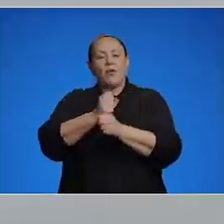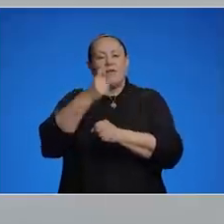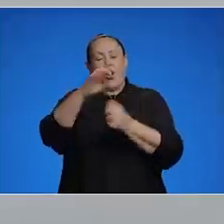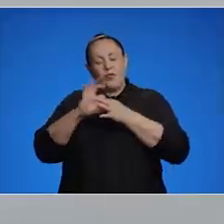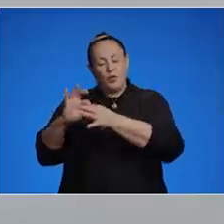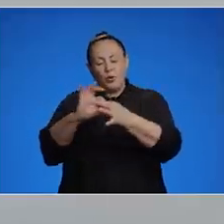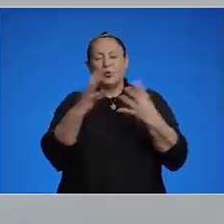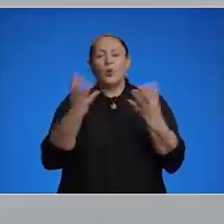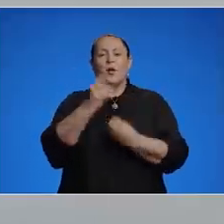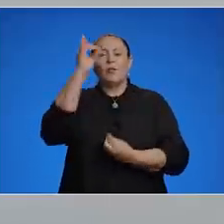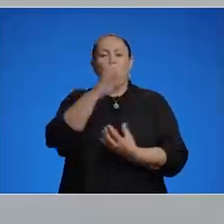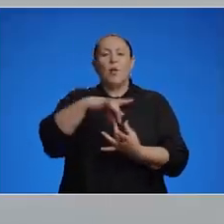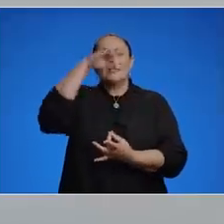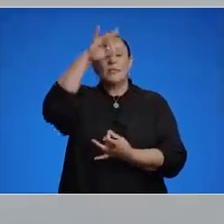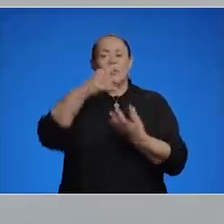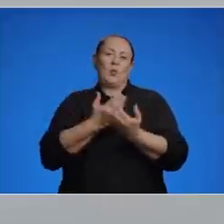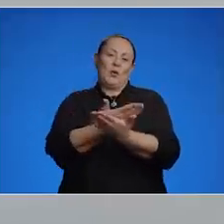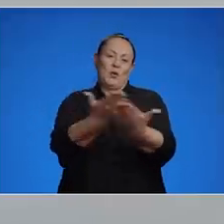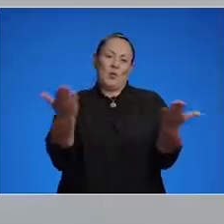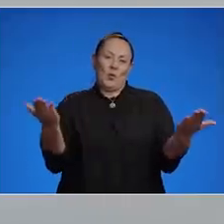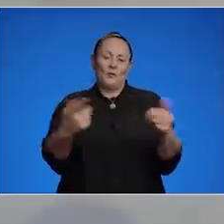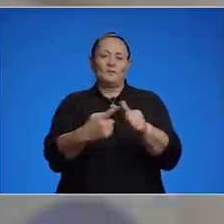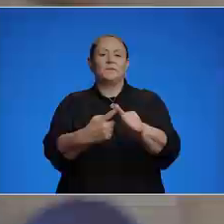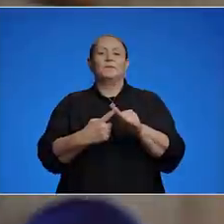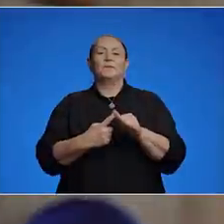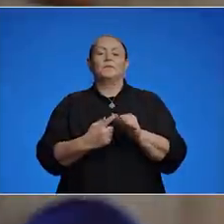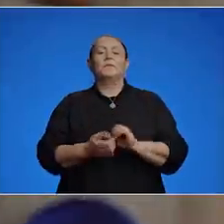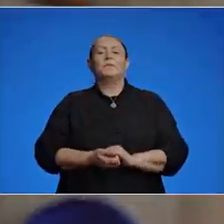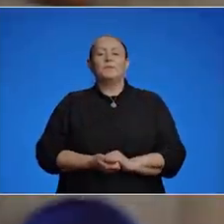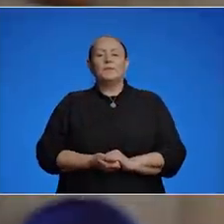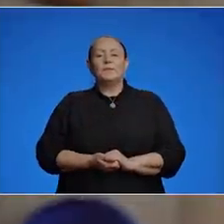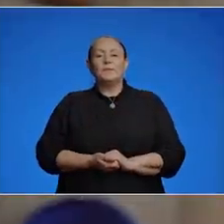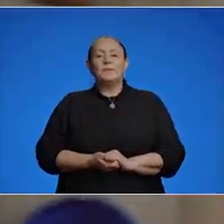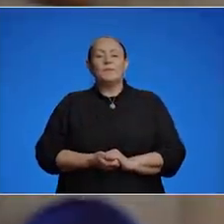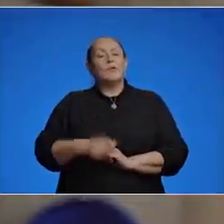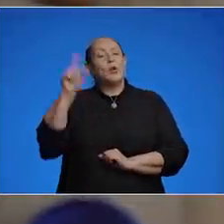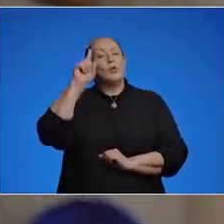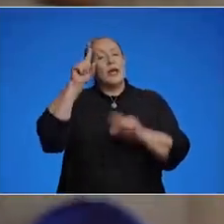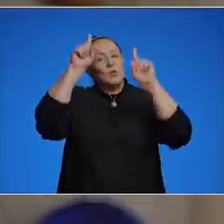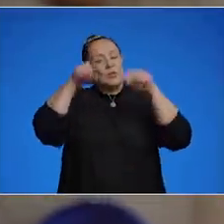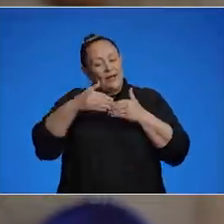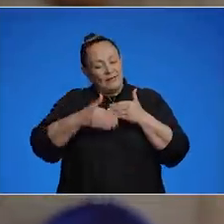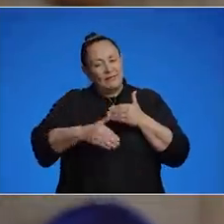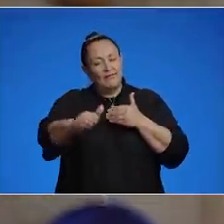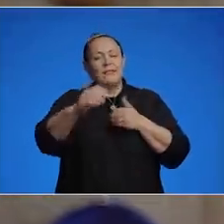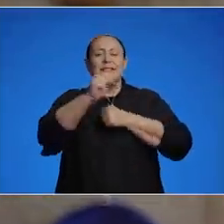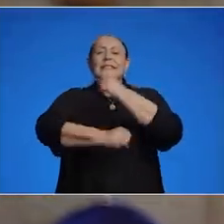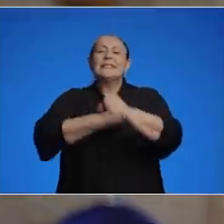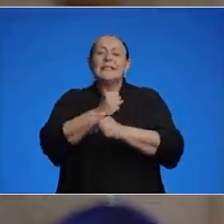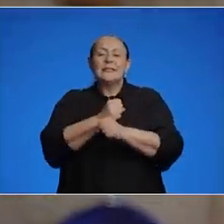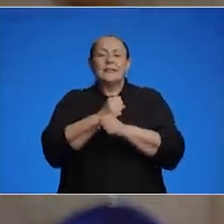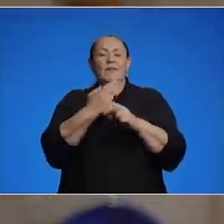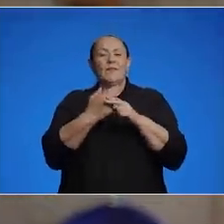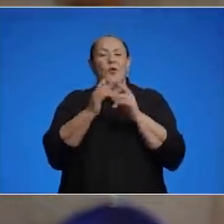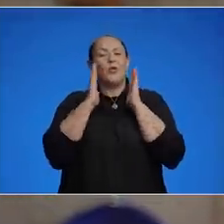the communion of the Holy Spirit be with you all. And with your spirit. Today we begin a new season, a new liturgical